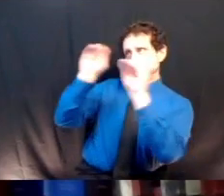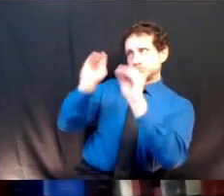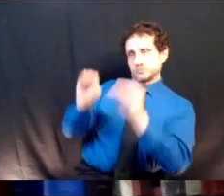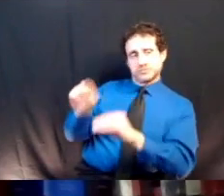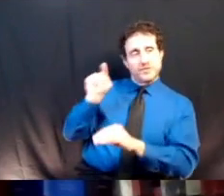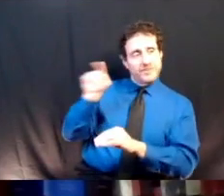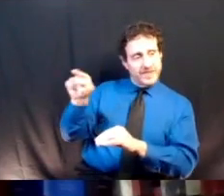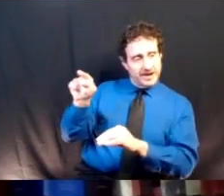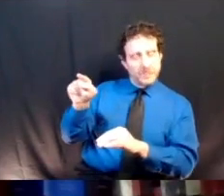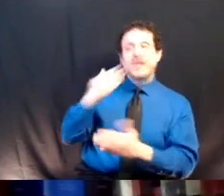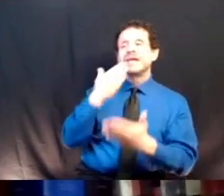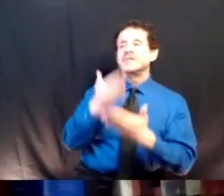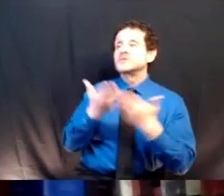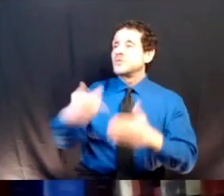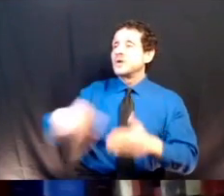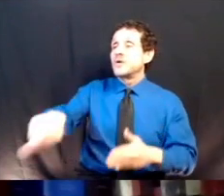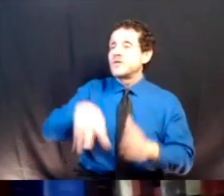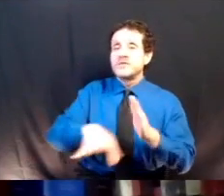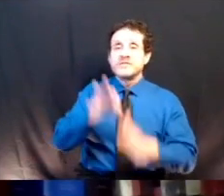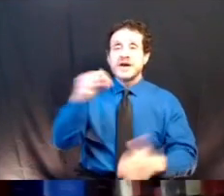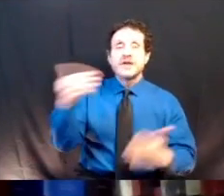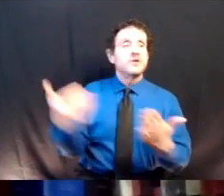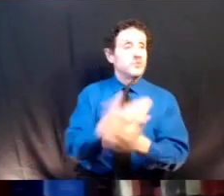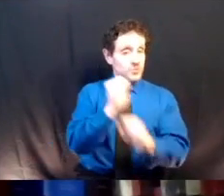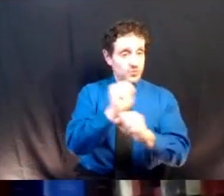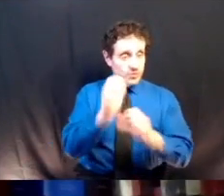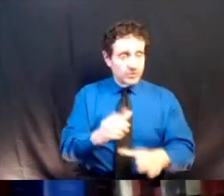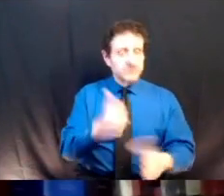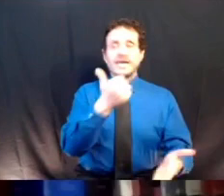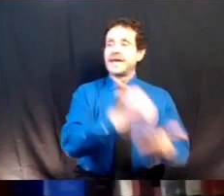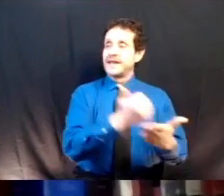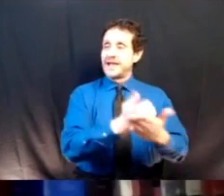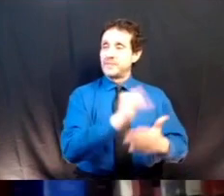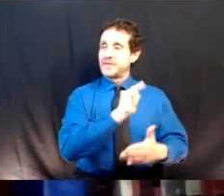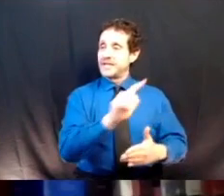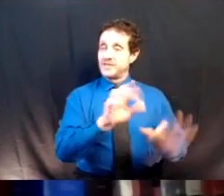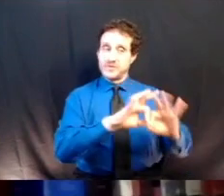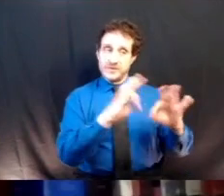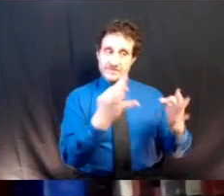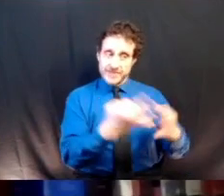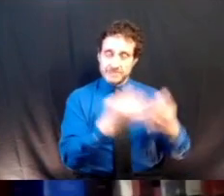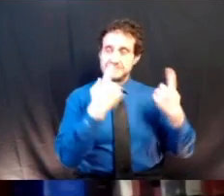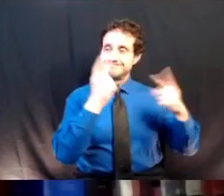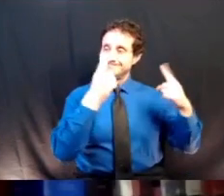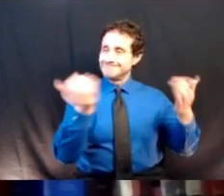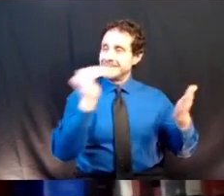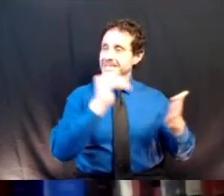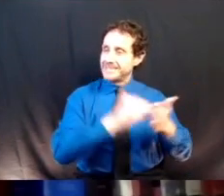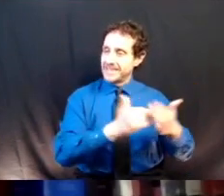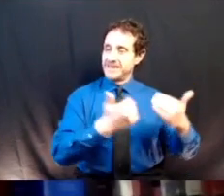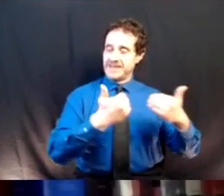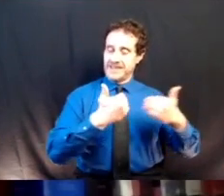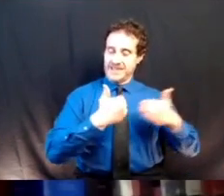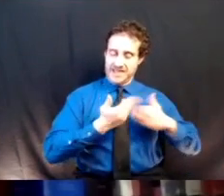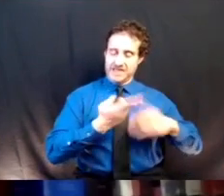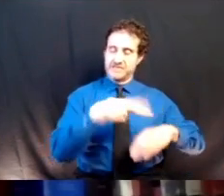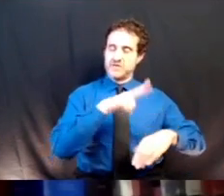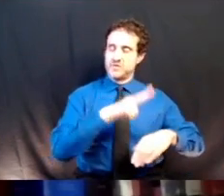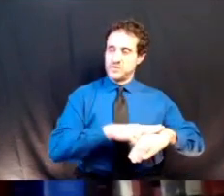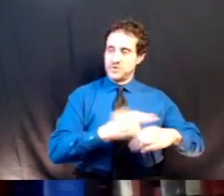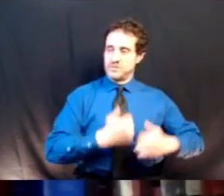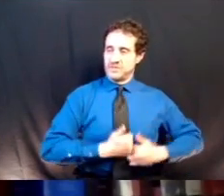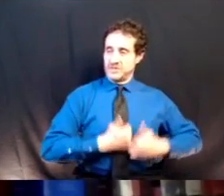help get Illinois families back on their feet. And I want to encourage businesses and members of the business